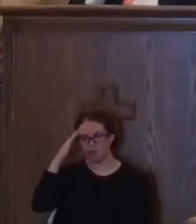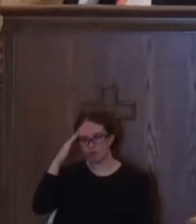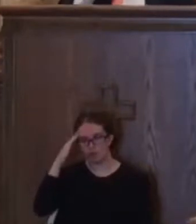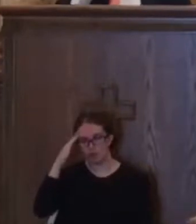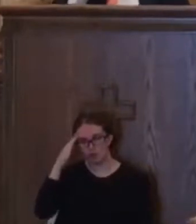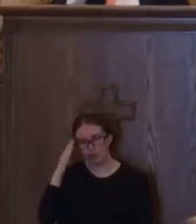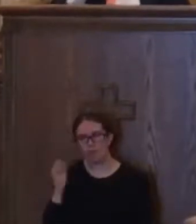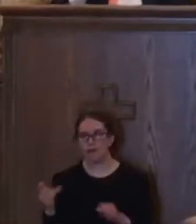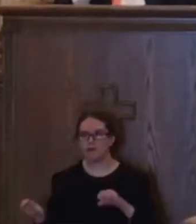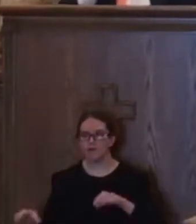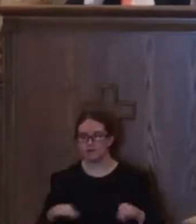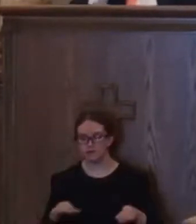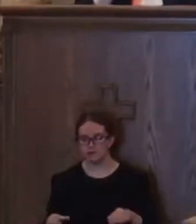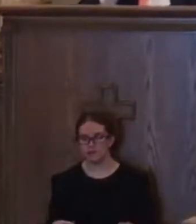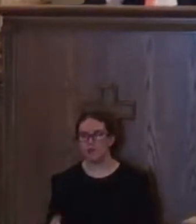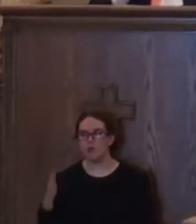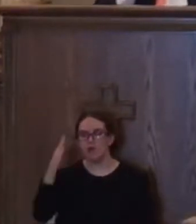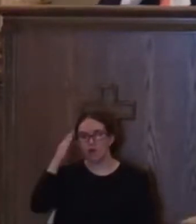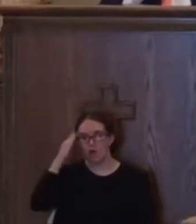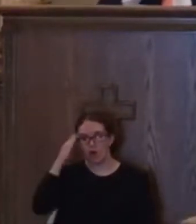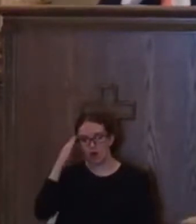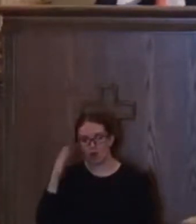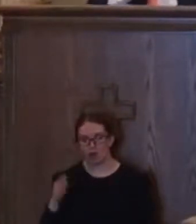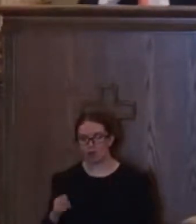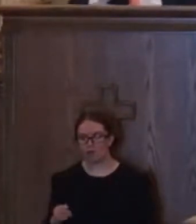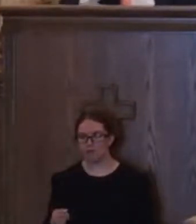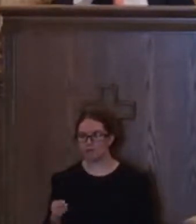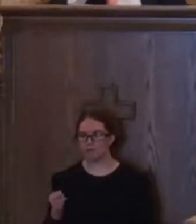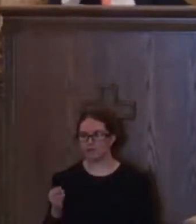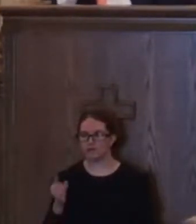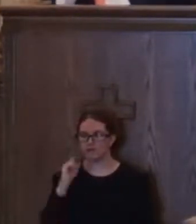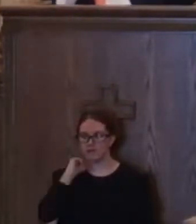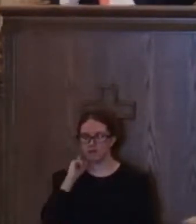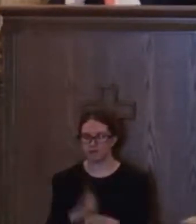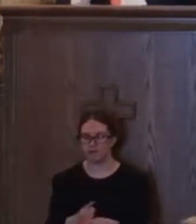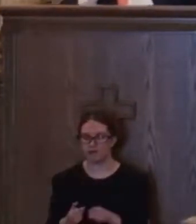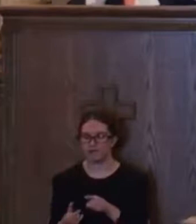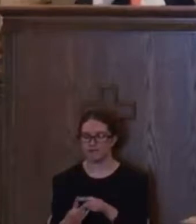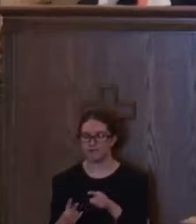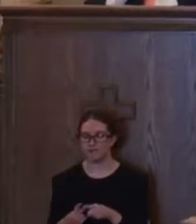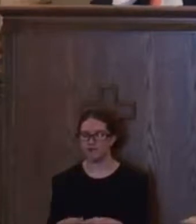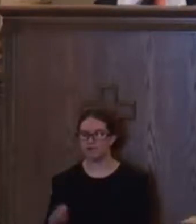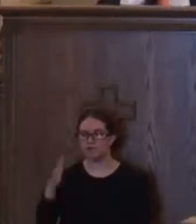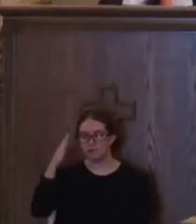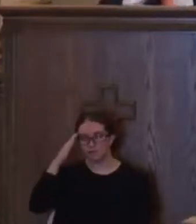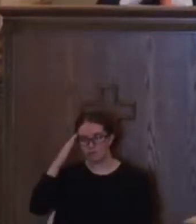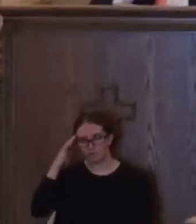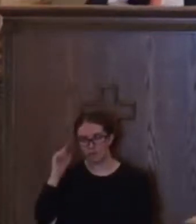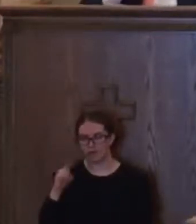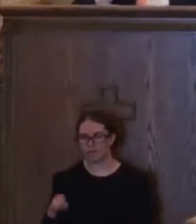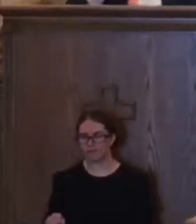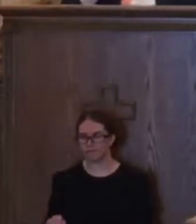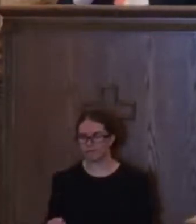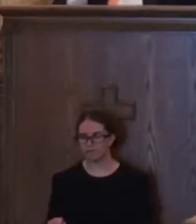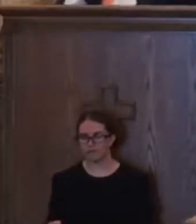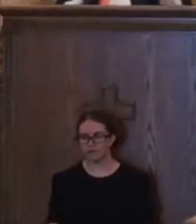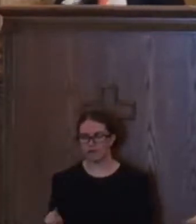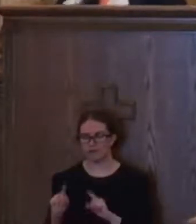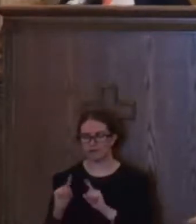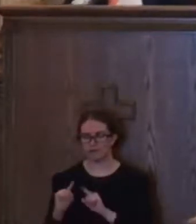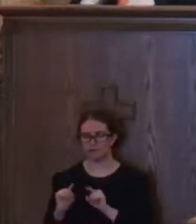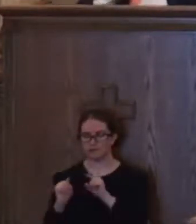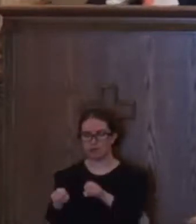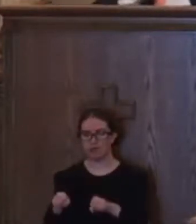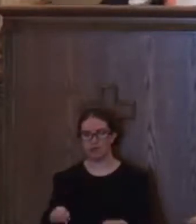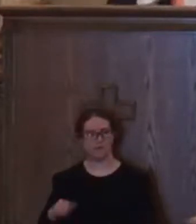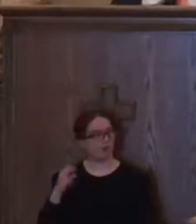you were doing. You knew exactly what was the right choice. You knew exactly where you needed to be. And if we're not